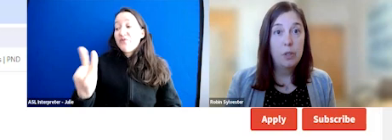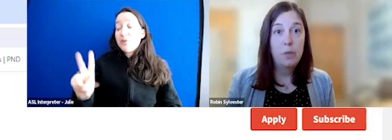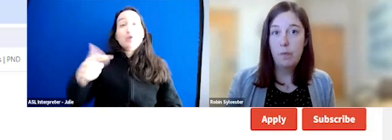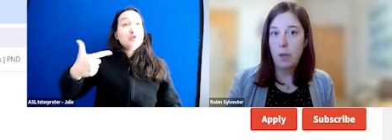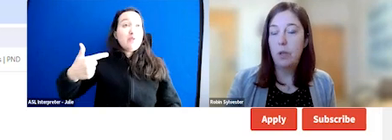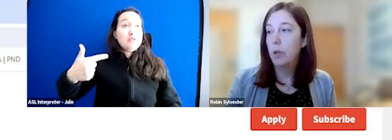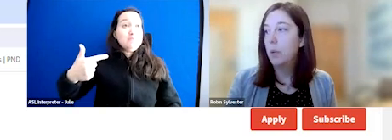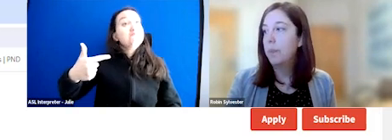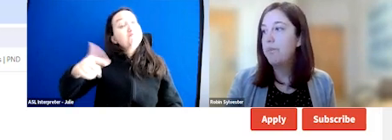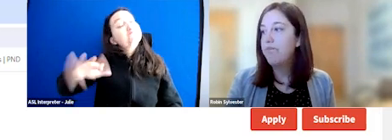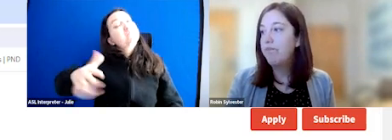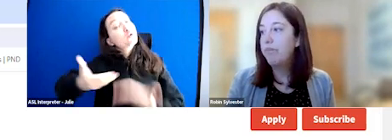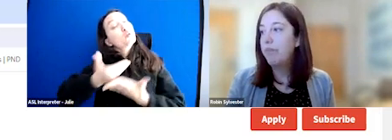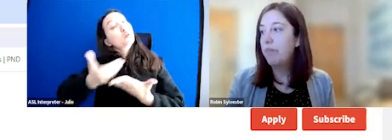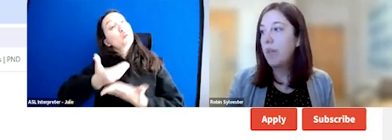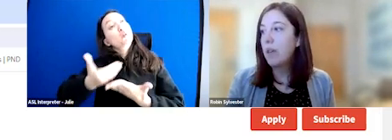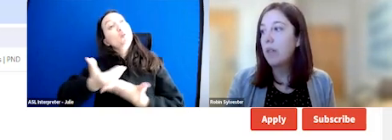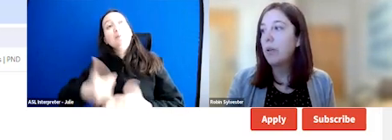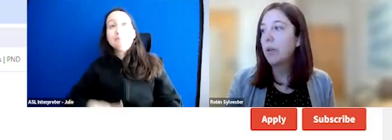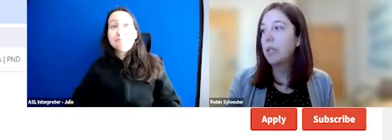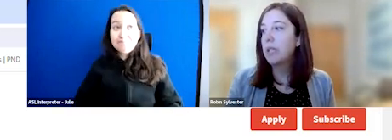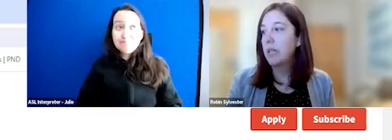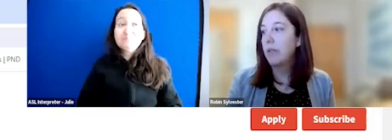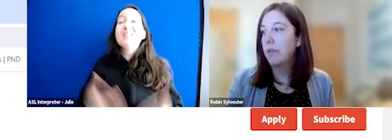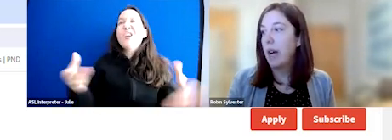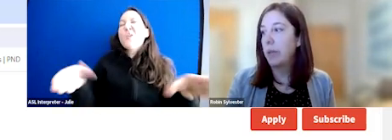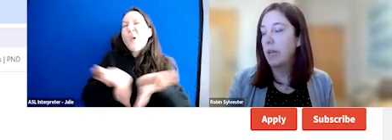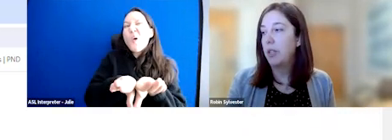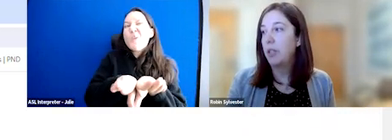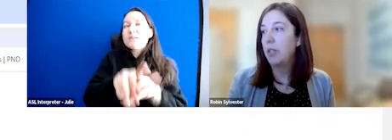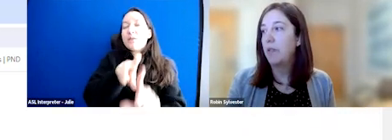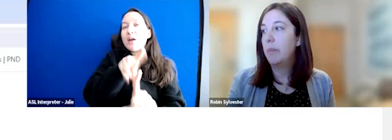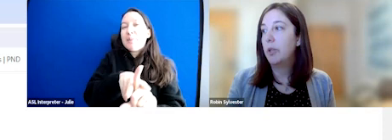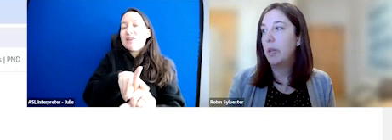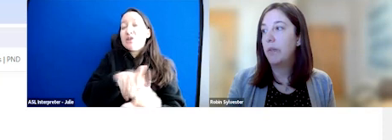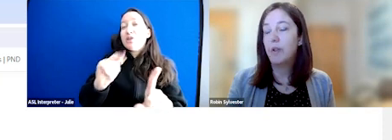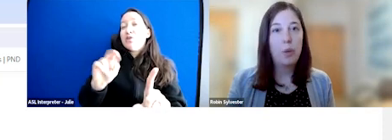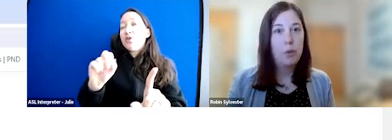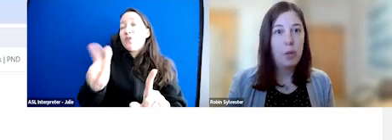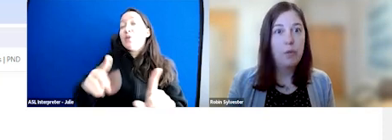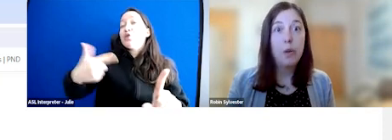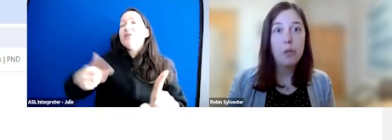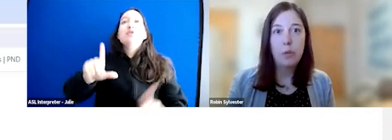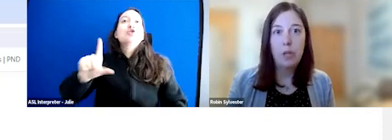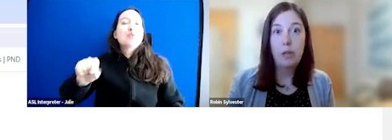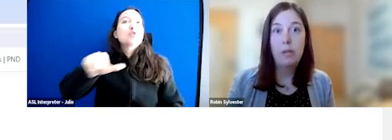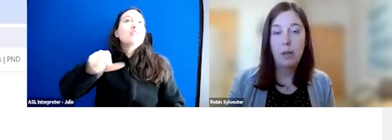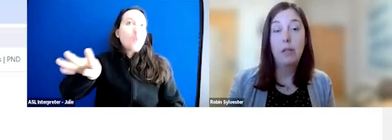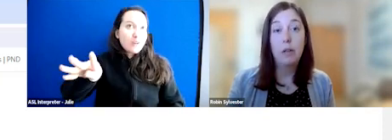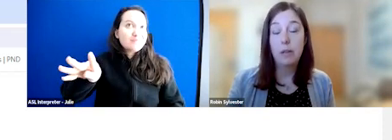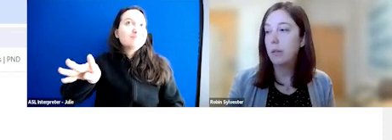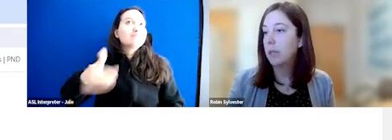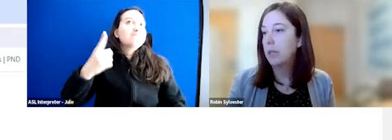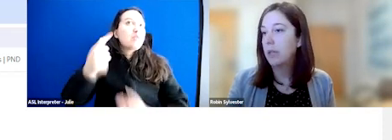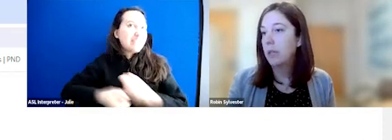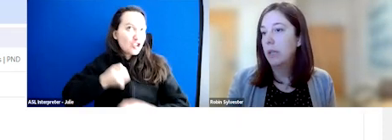so this is fairly new. The closing date for applications is November 21st, 2024, so in a